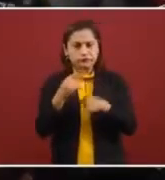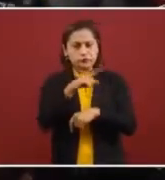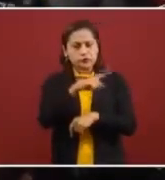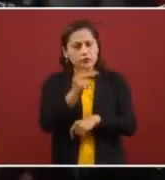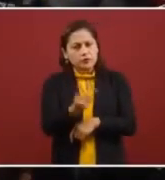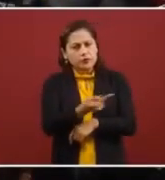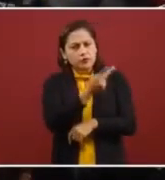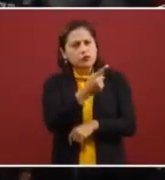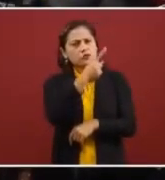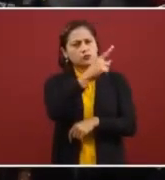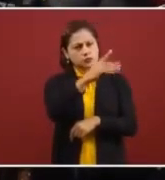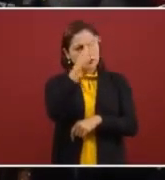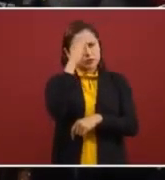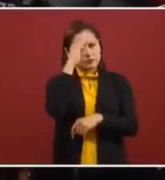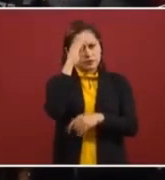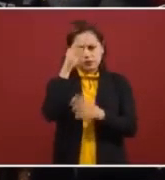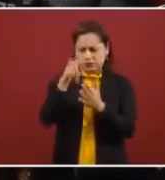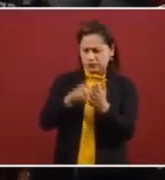health reform.